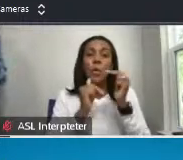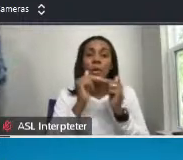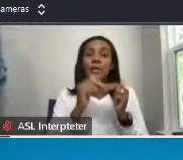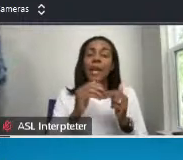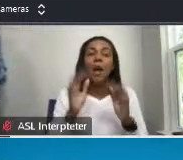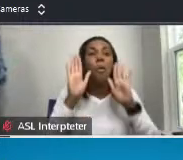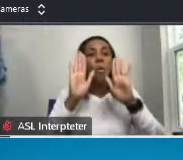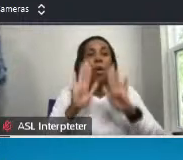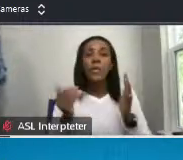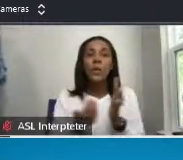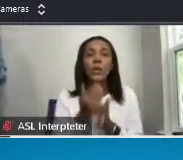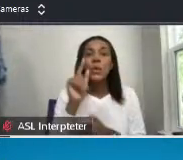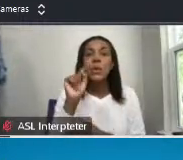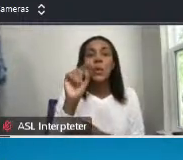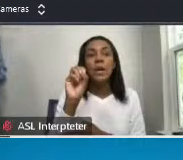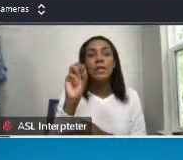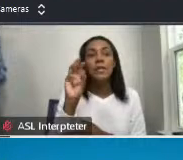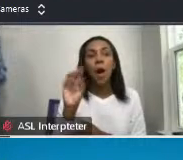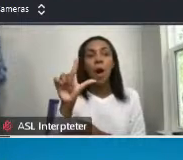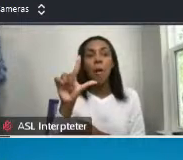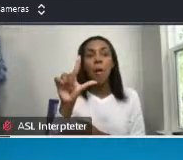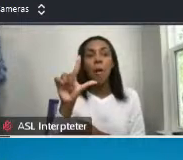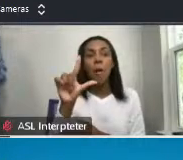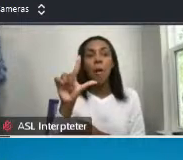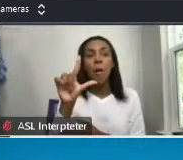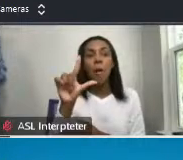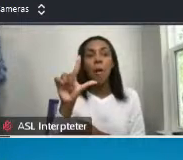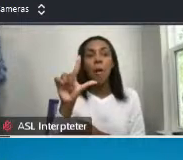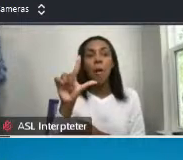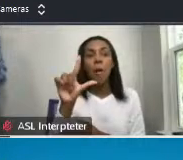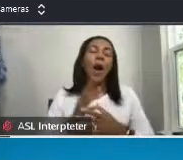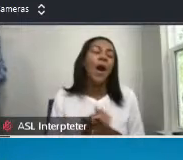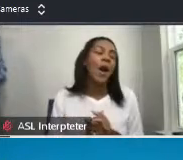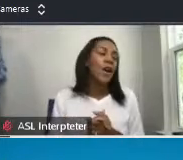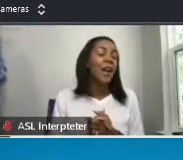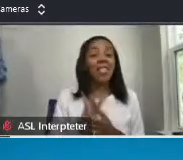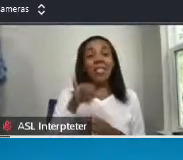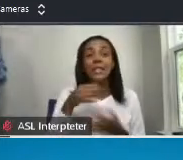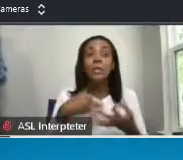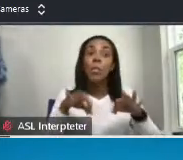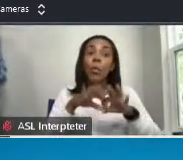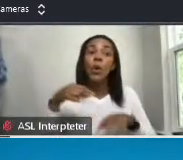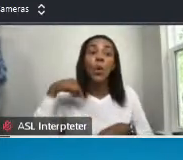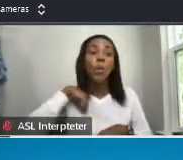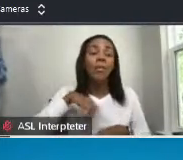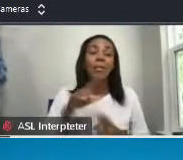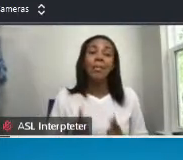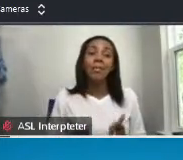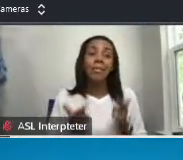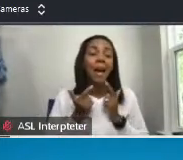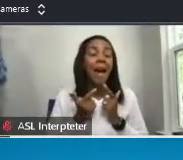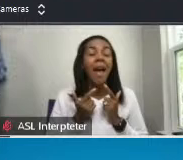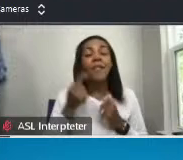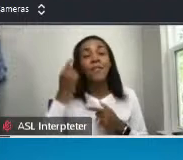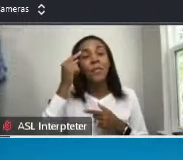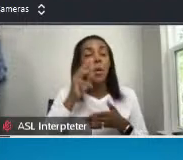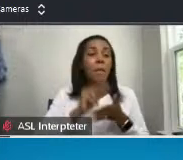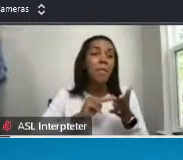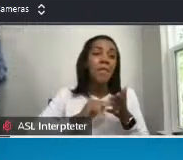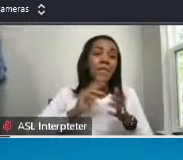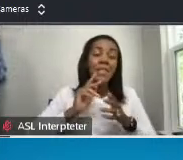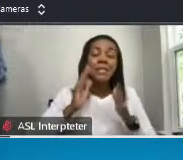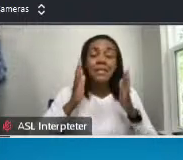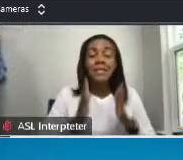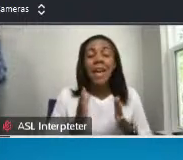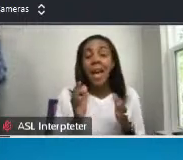Park with you, and that's going to be an important quality of life asset to Memphians and economic development asset